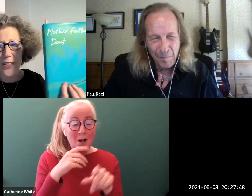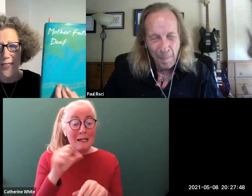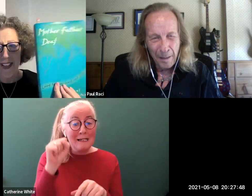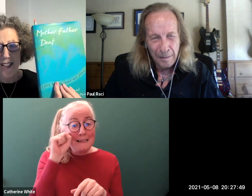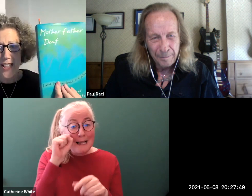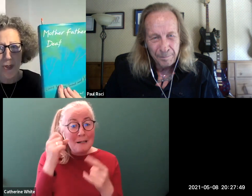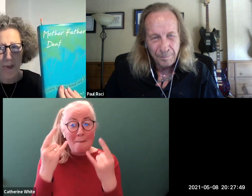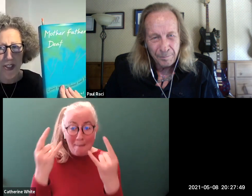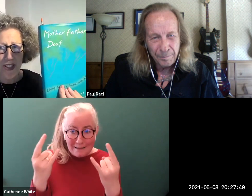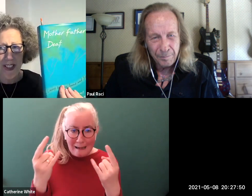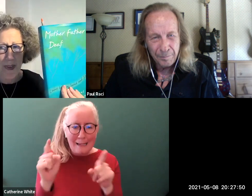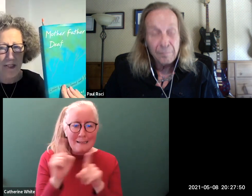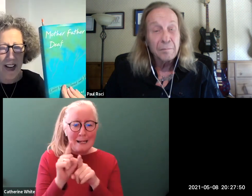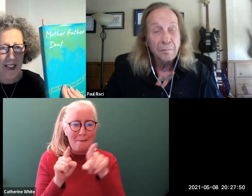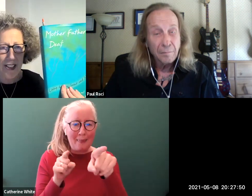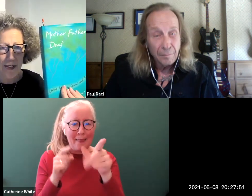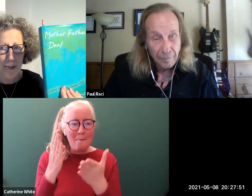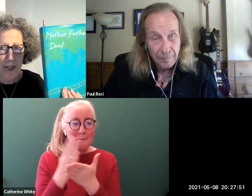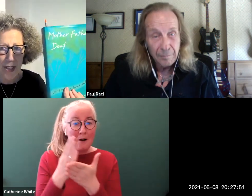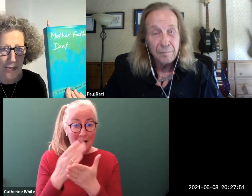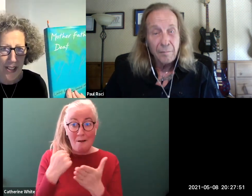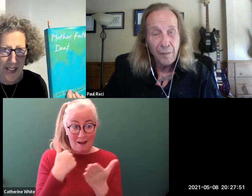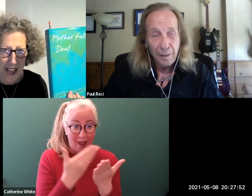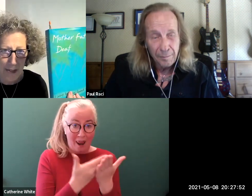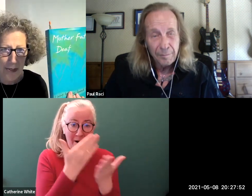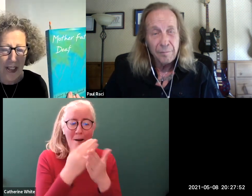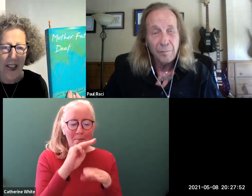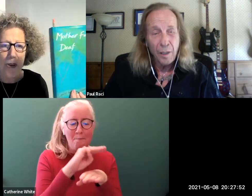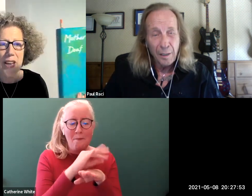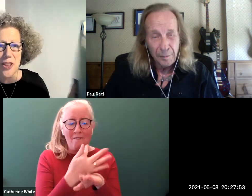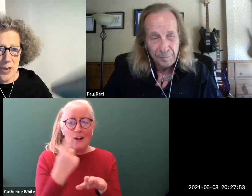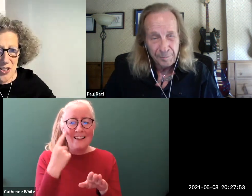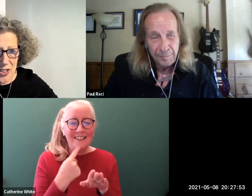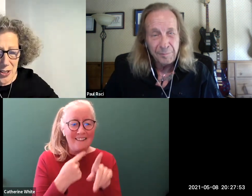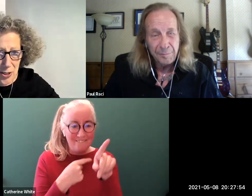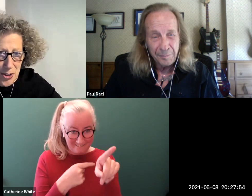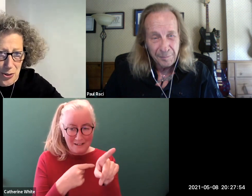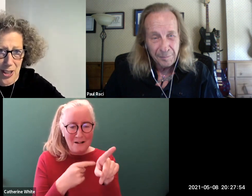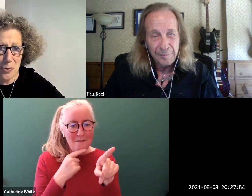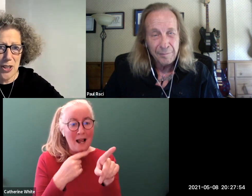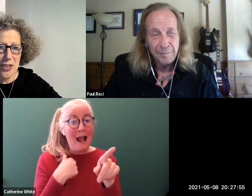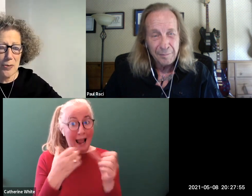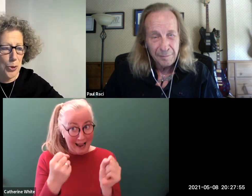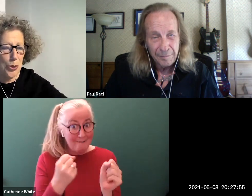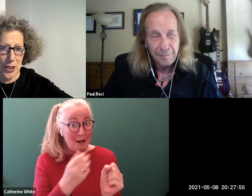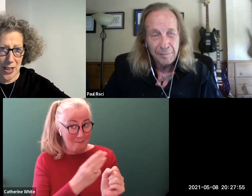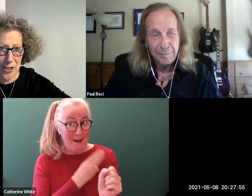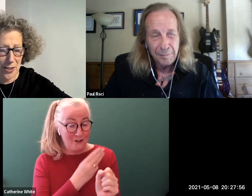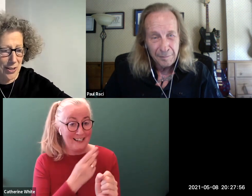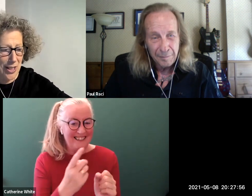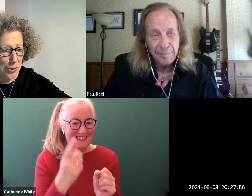along with this book, which has been a great learning for me, Mother, Father, Death. Right. We had the pleasure of talking with